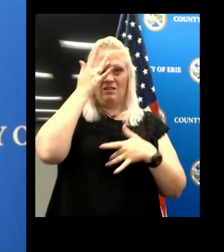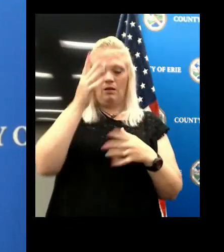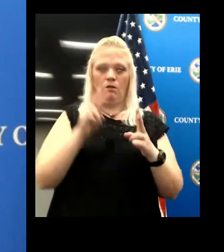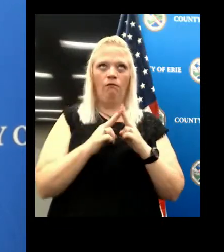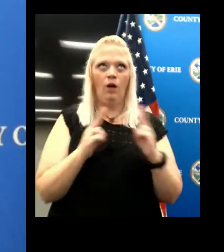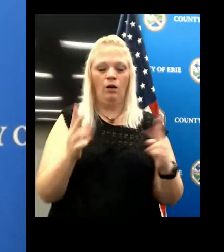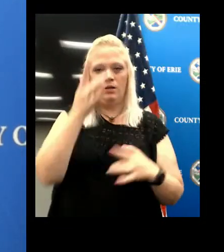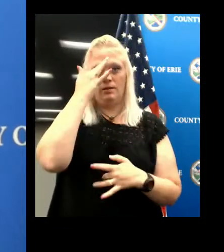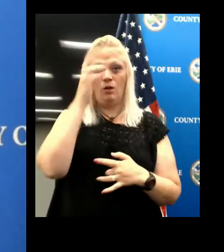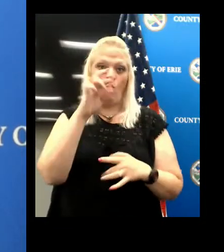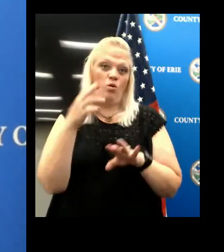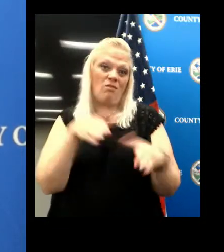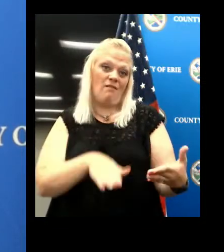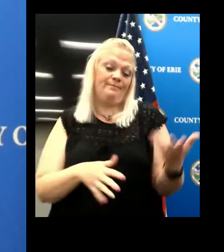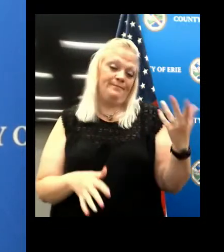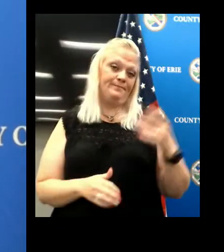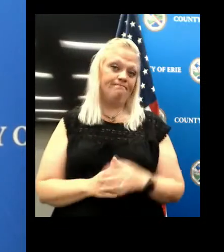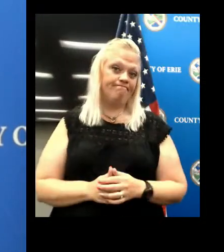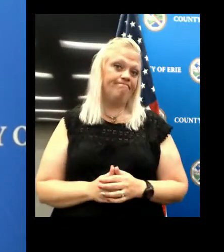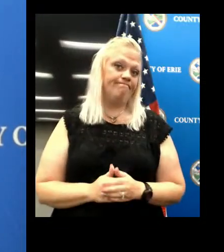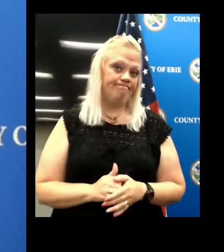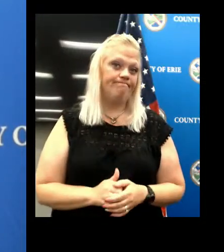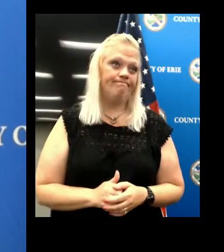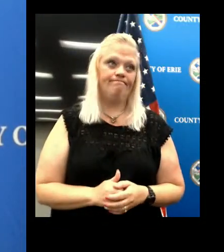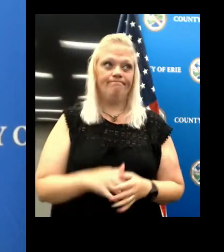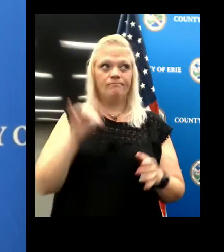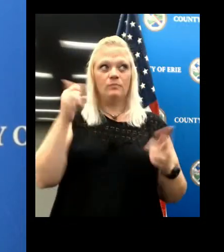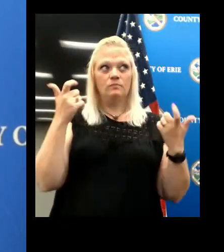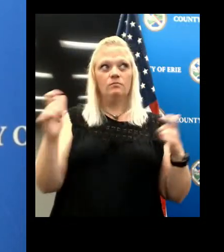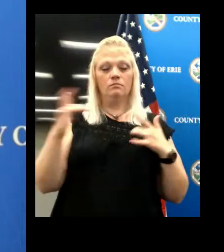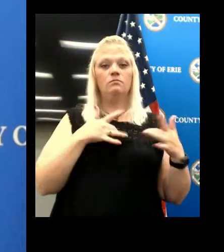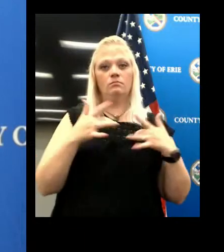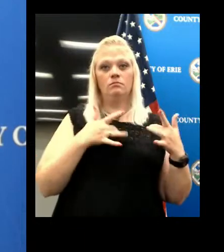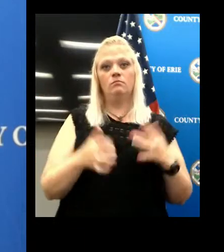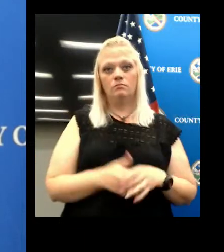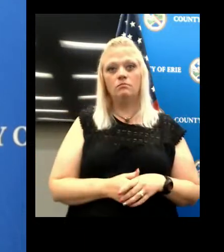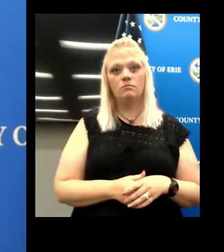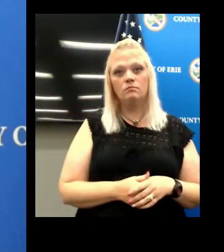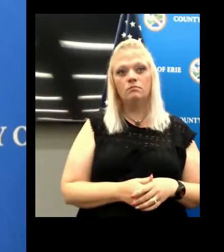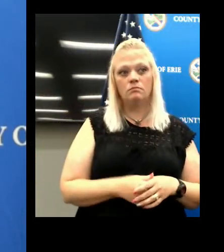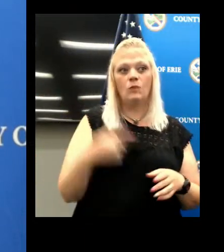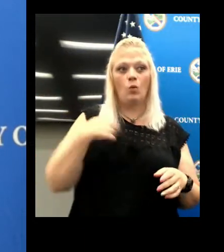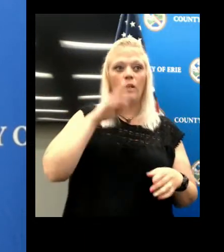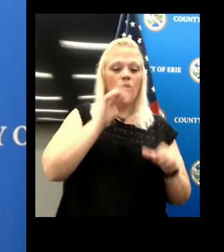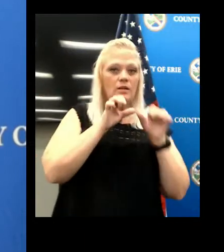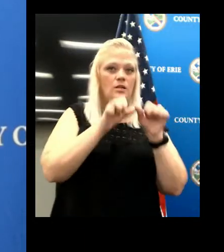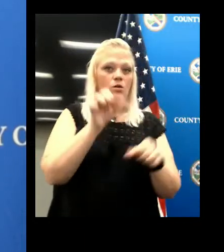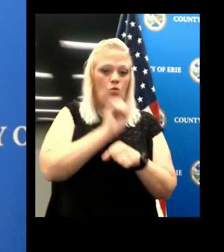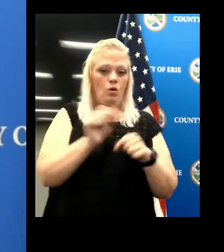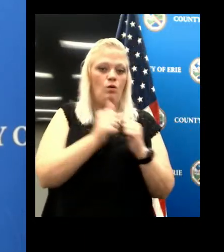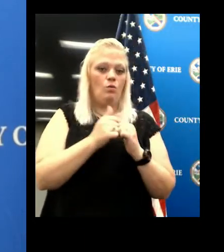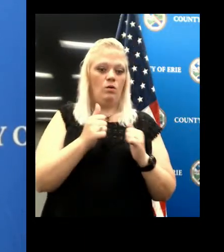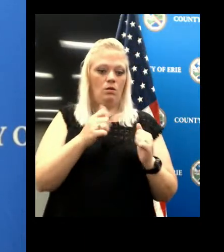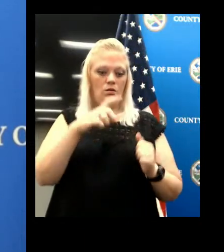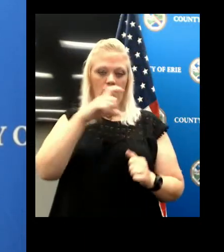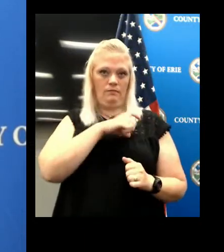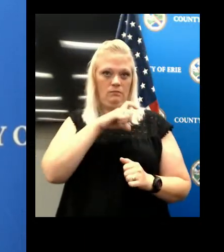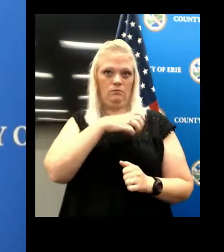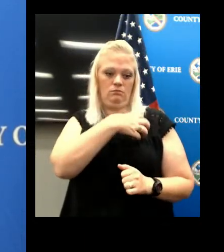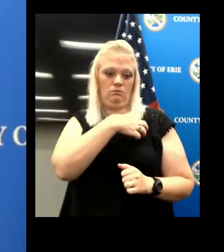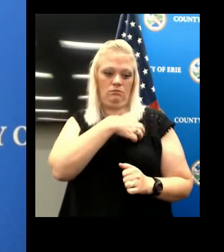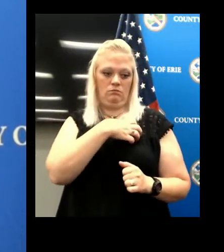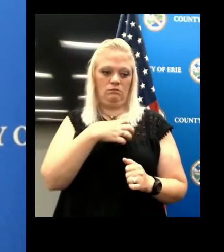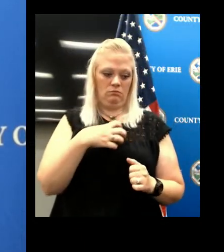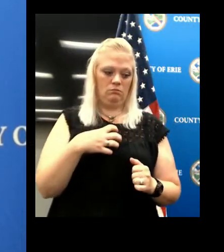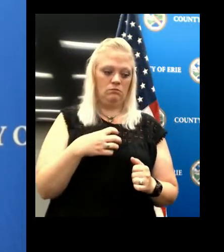very sick or dies. And that's a big concern. So we will continue to work with law enforcement and our